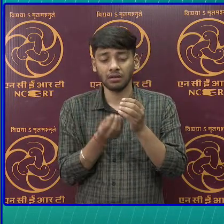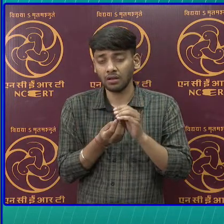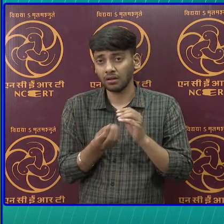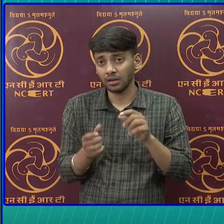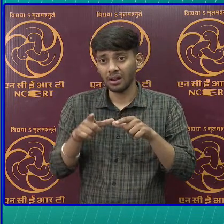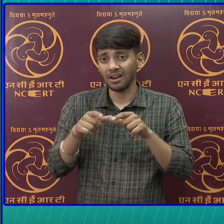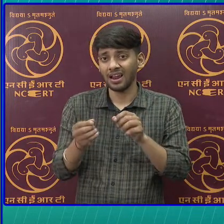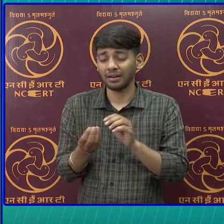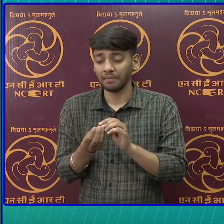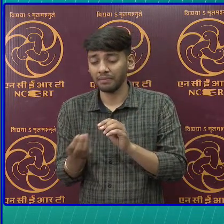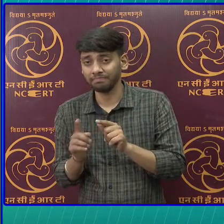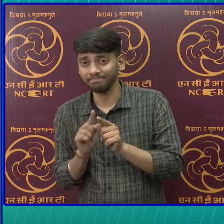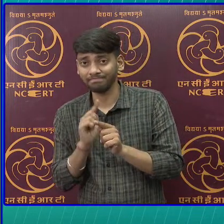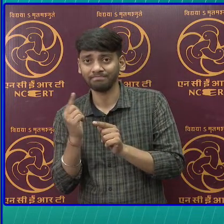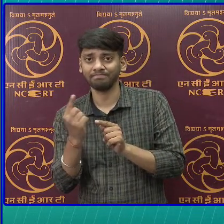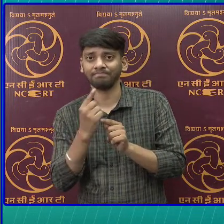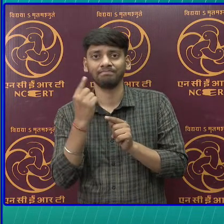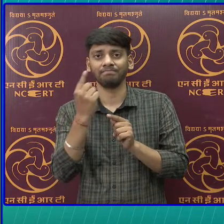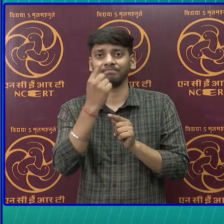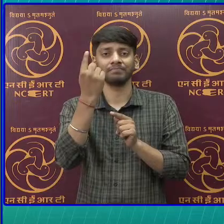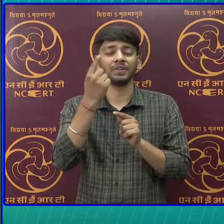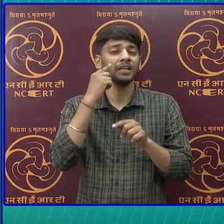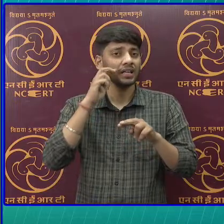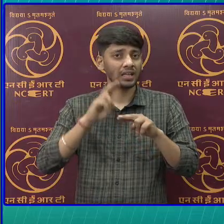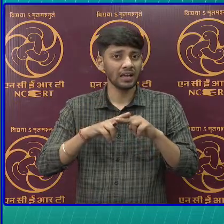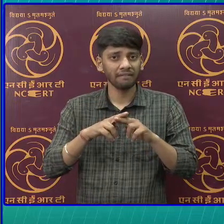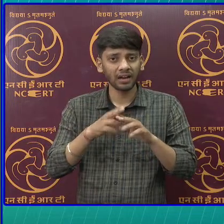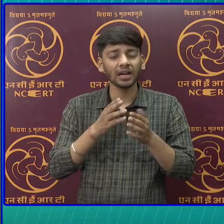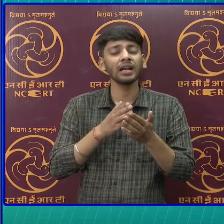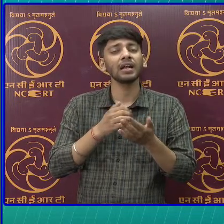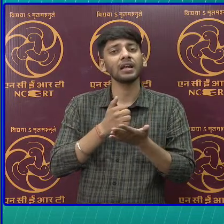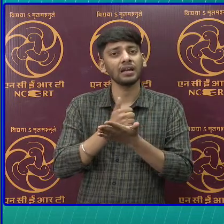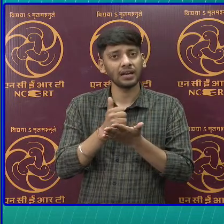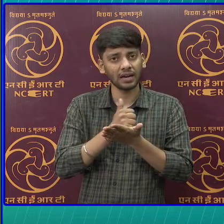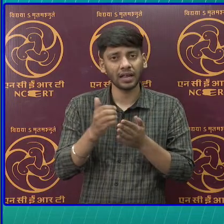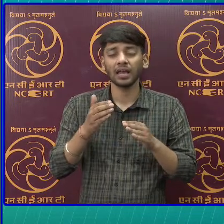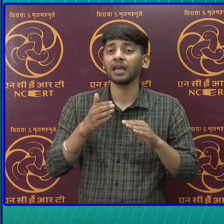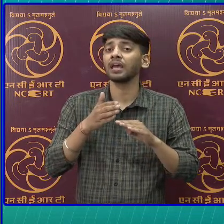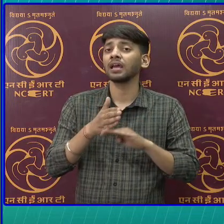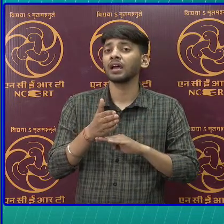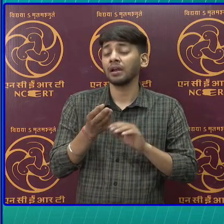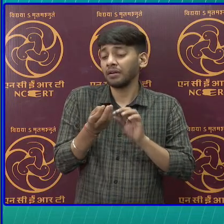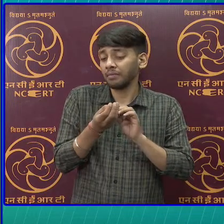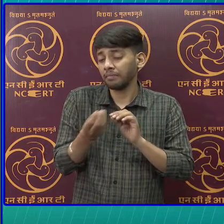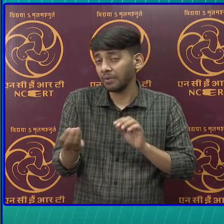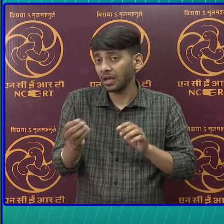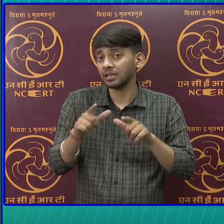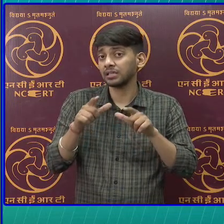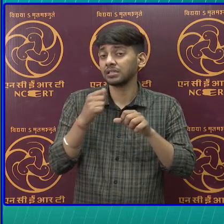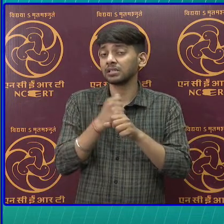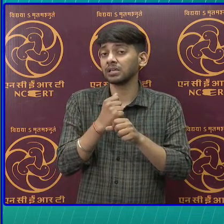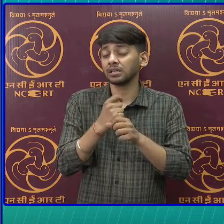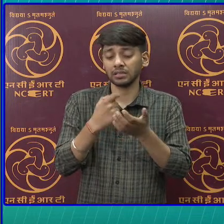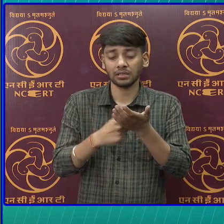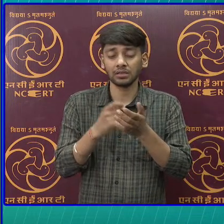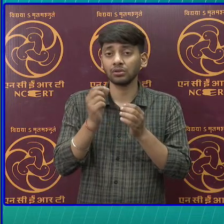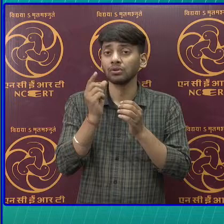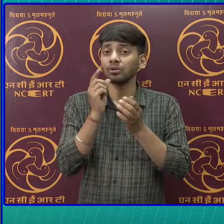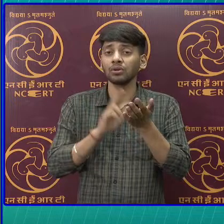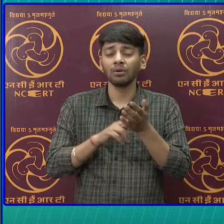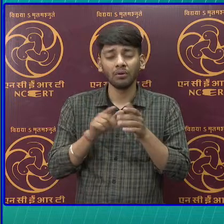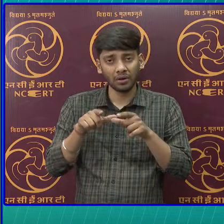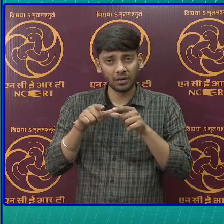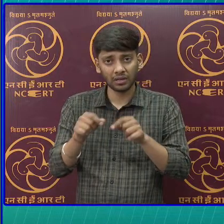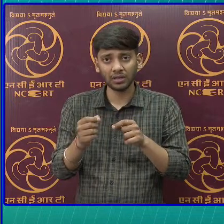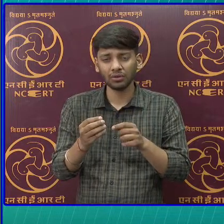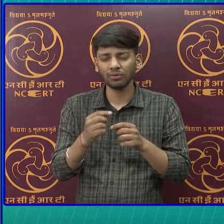poet says here, and from if you try to cut it close to the ground, then even some